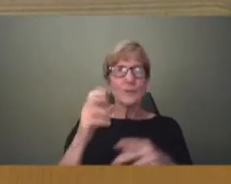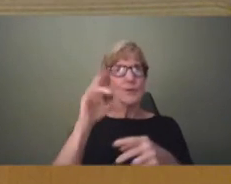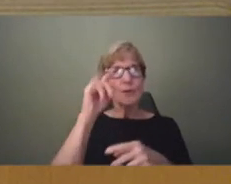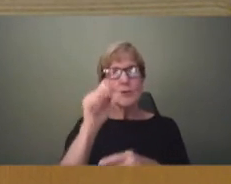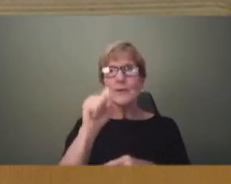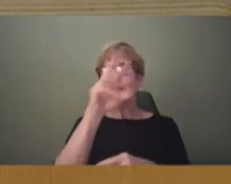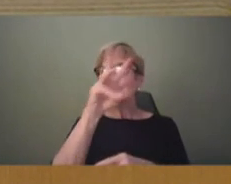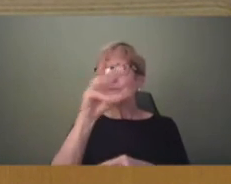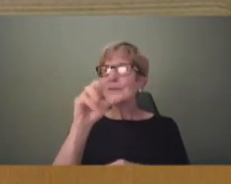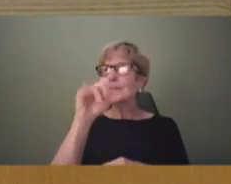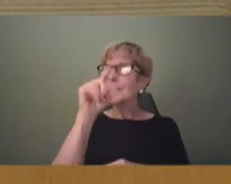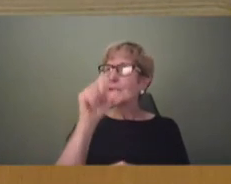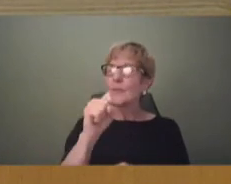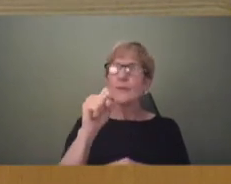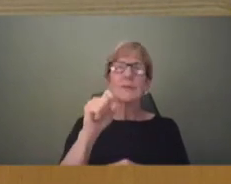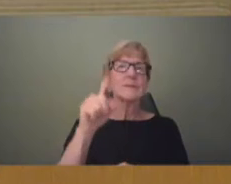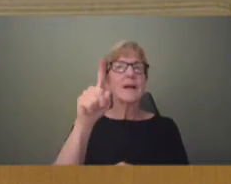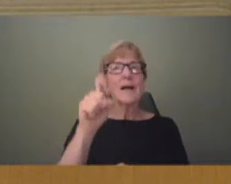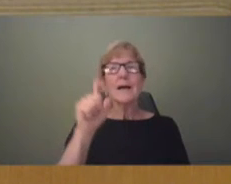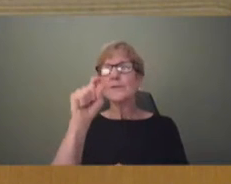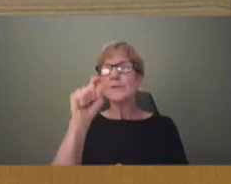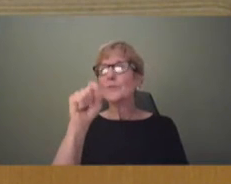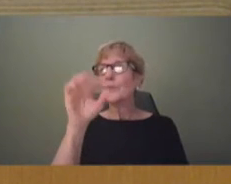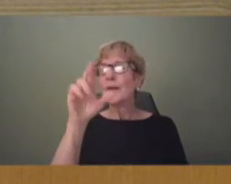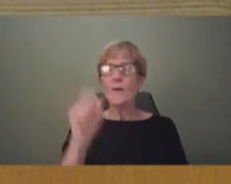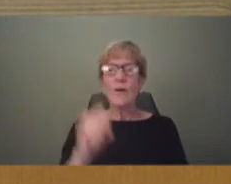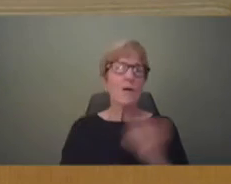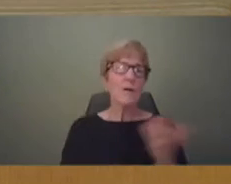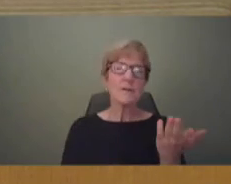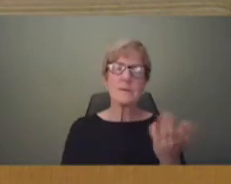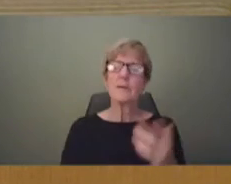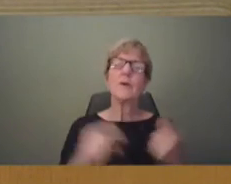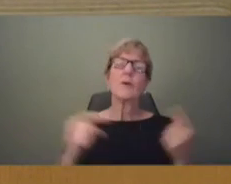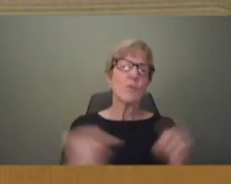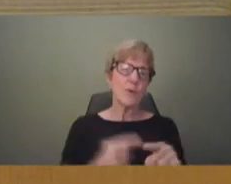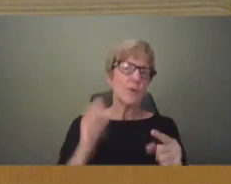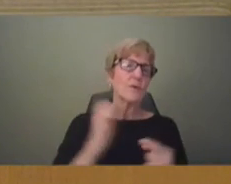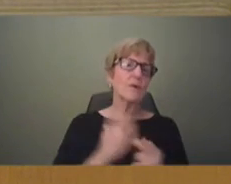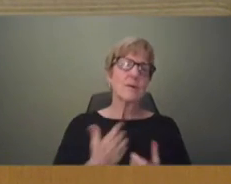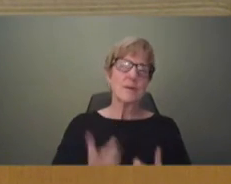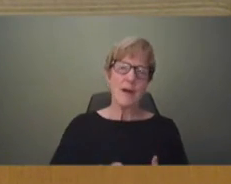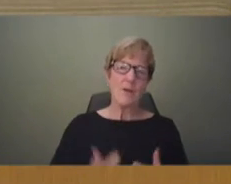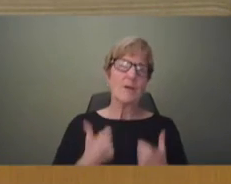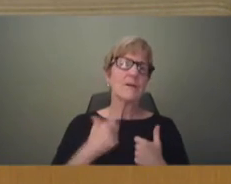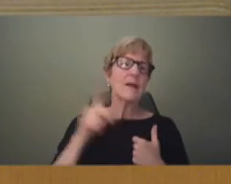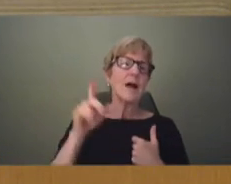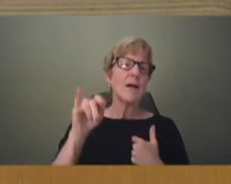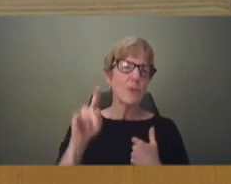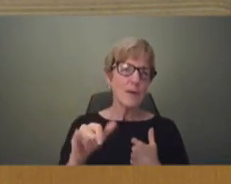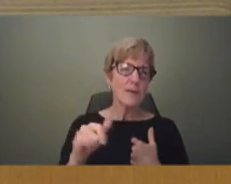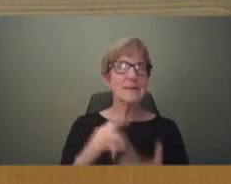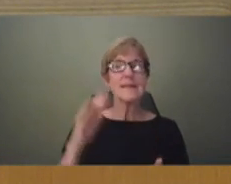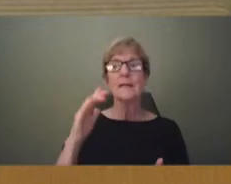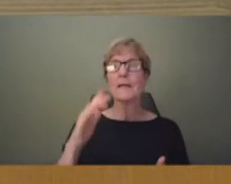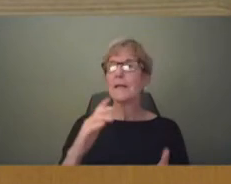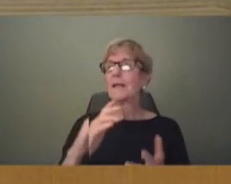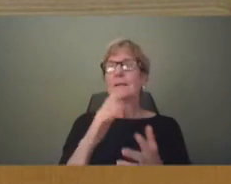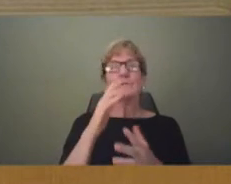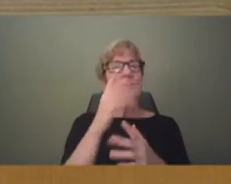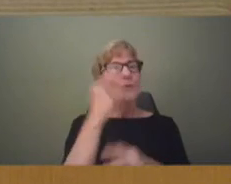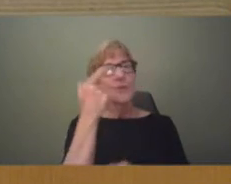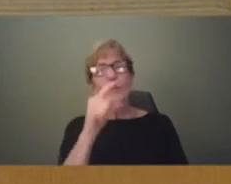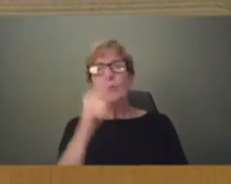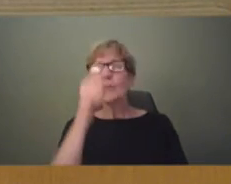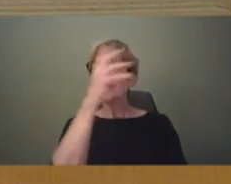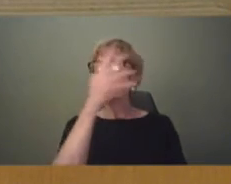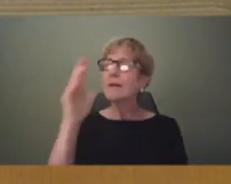with addition 120 cars is definitely going to hurt our quality of life and again the loss of greenery and vegetation